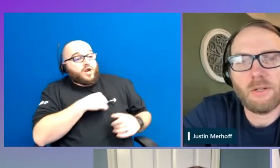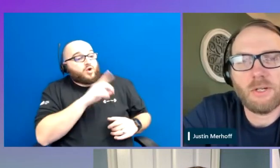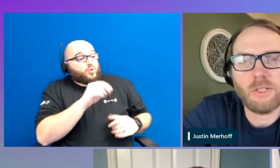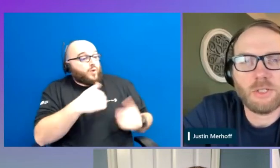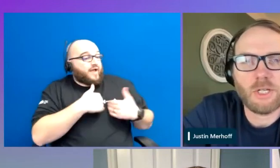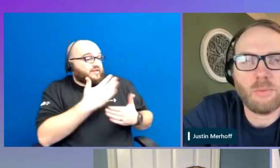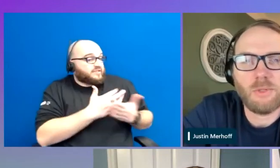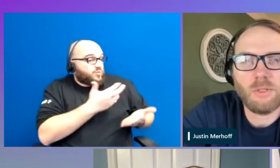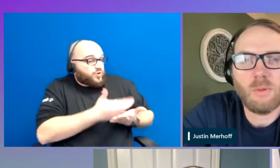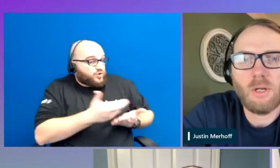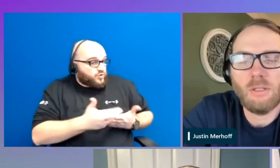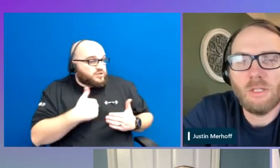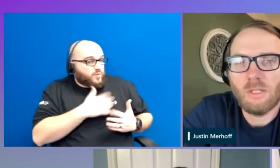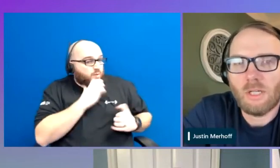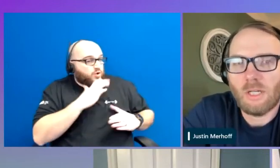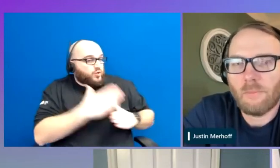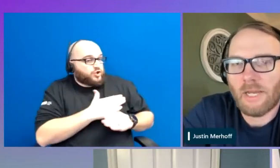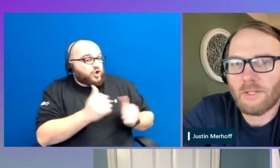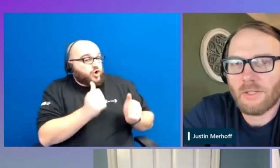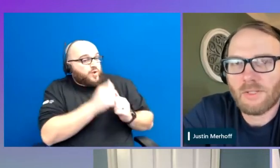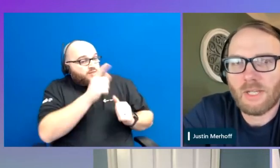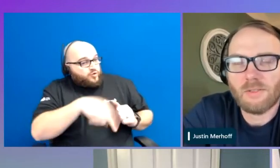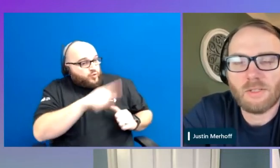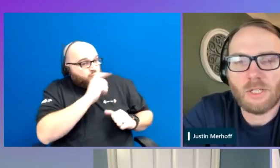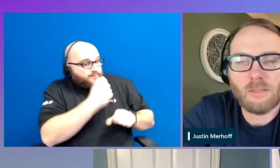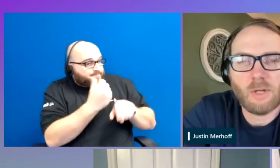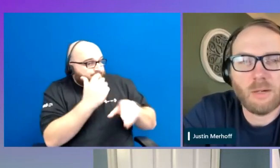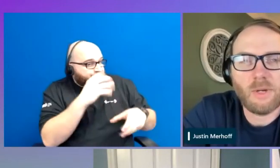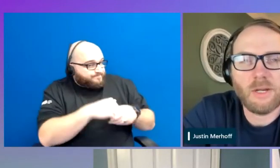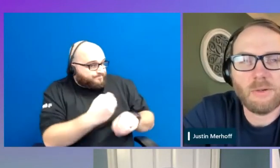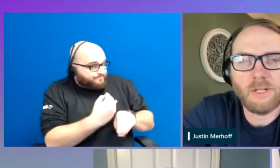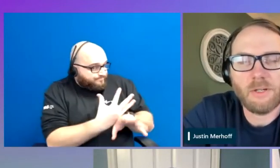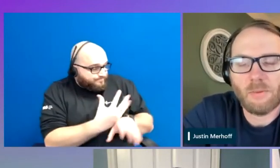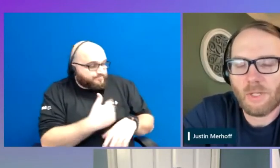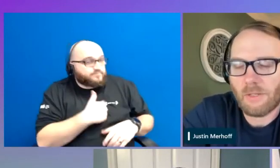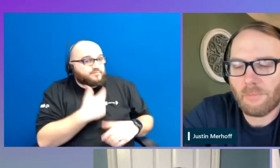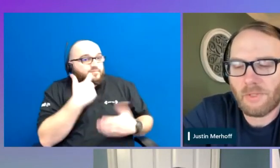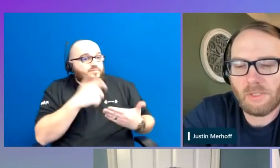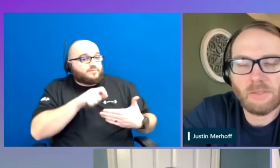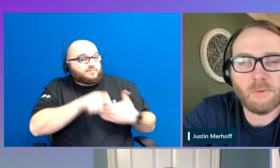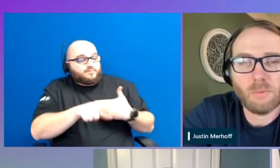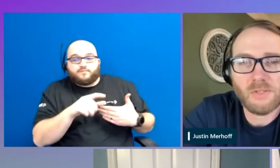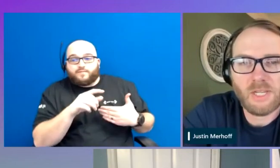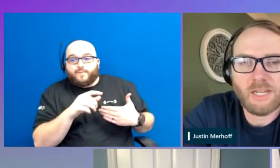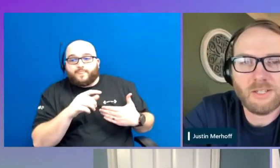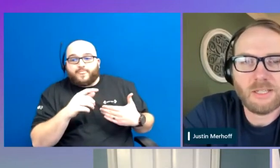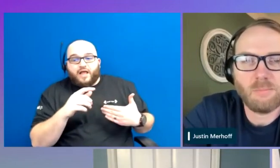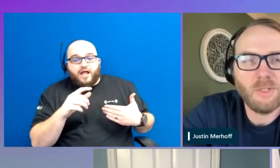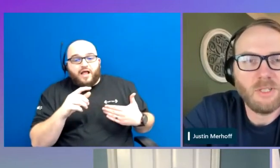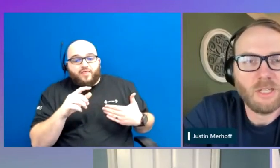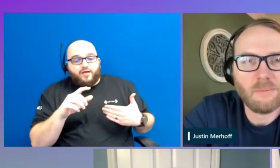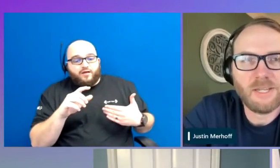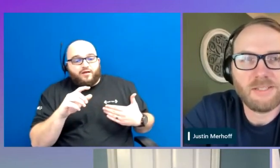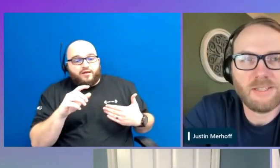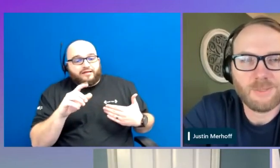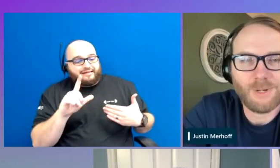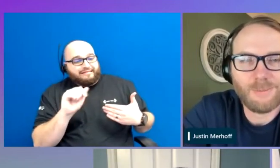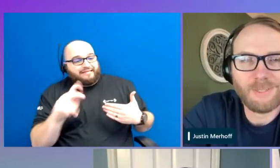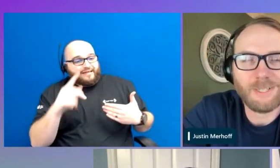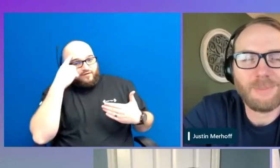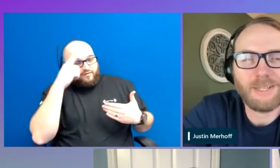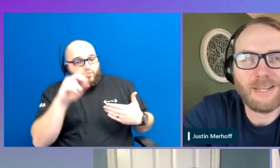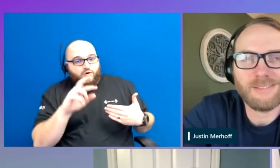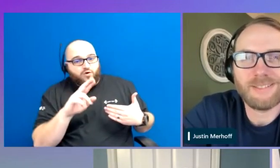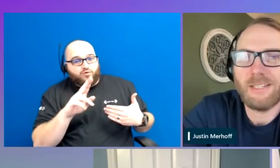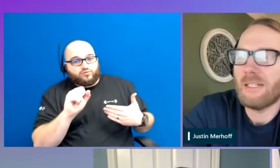put together to share with you all. I just sent our moderator the link for RustScan because I'm guessing that's